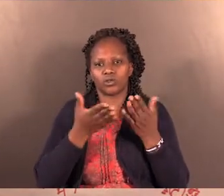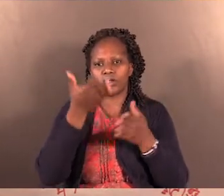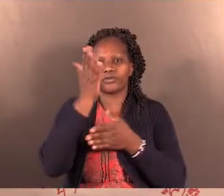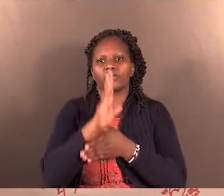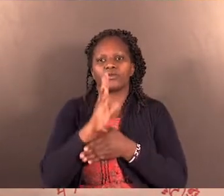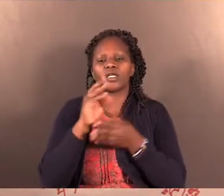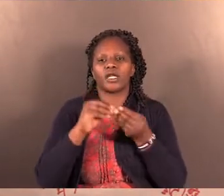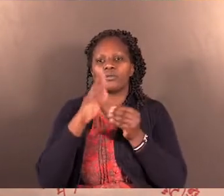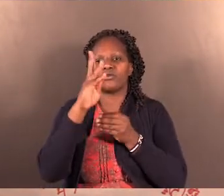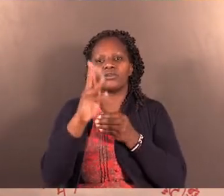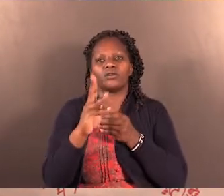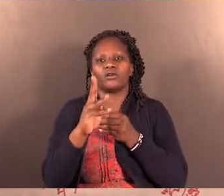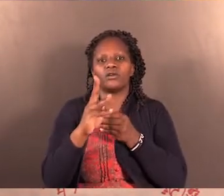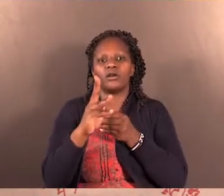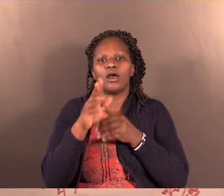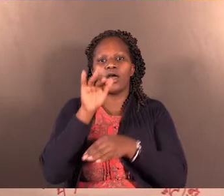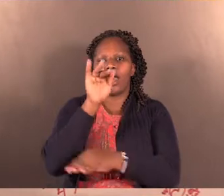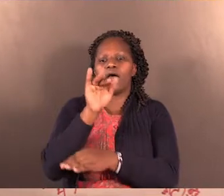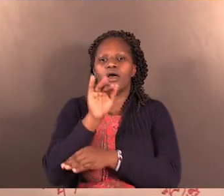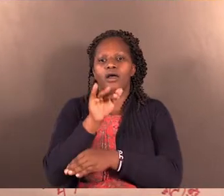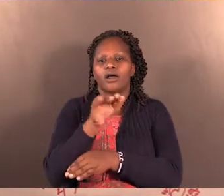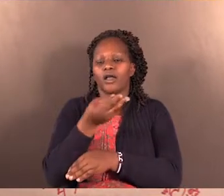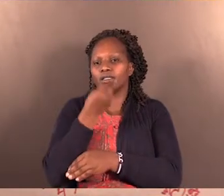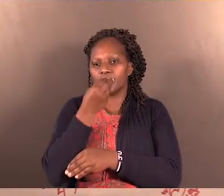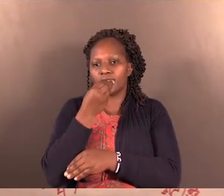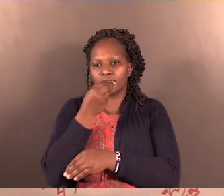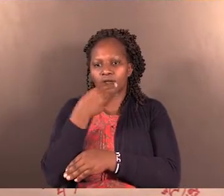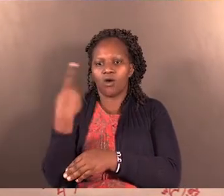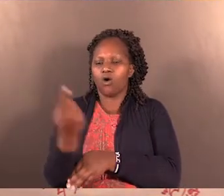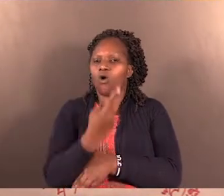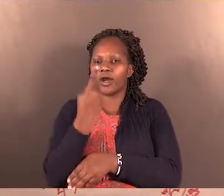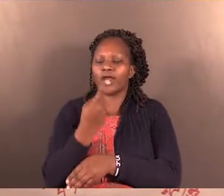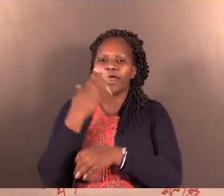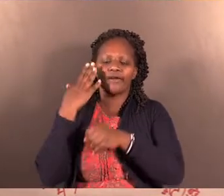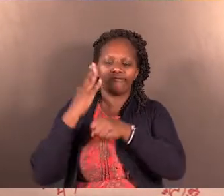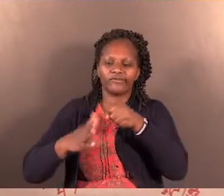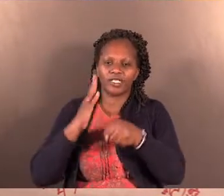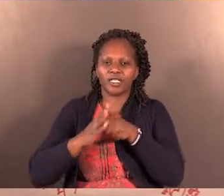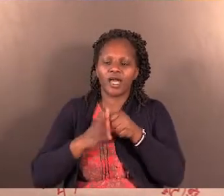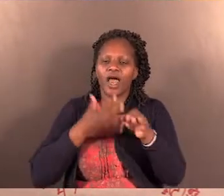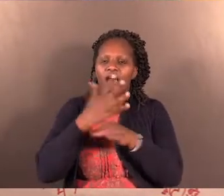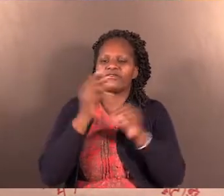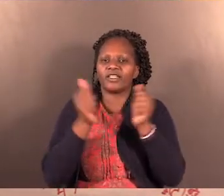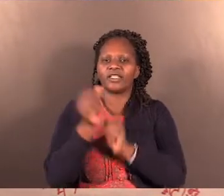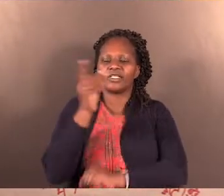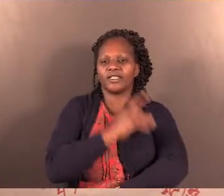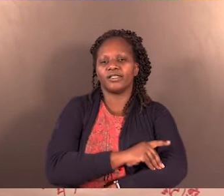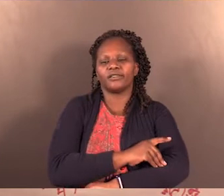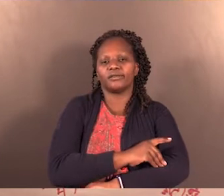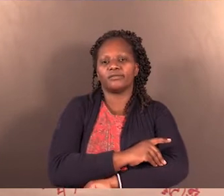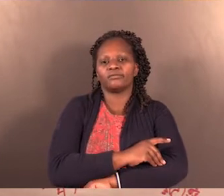God. Number four, they asked that they eat vegetables only and be checked after 10